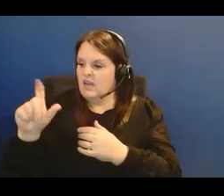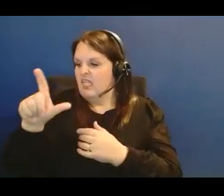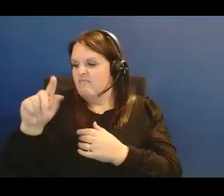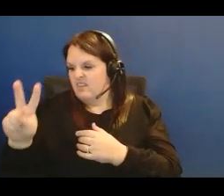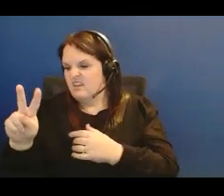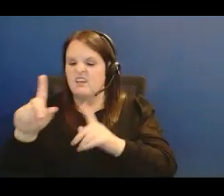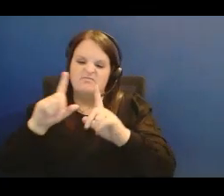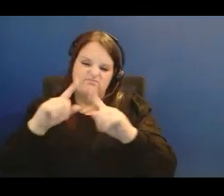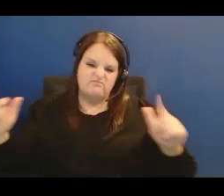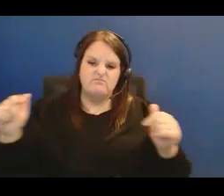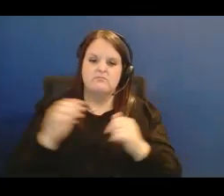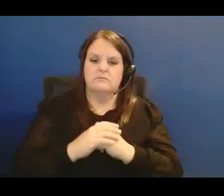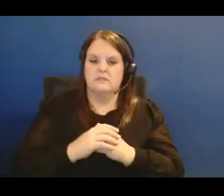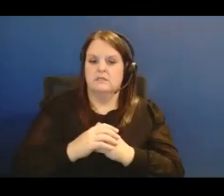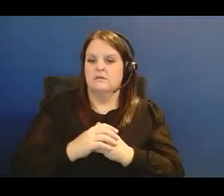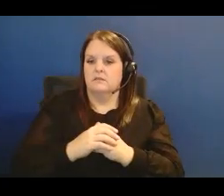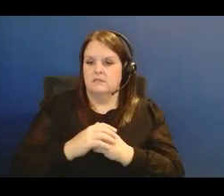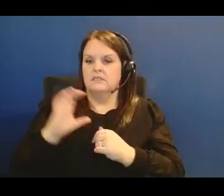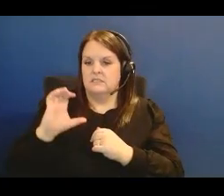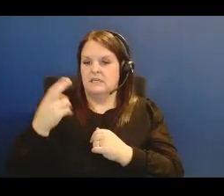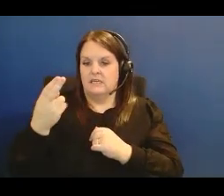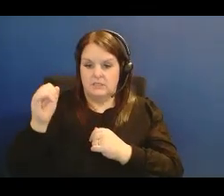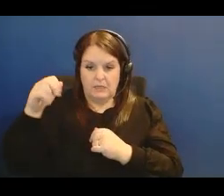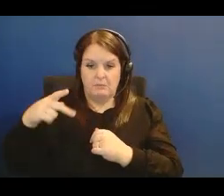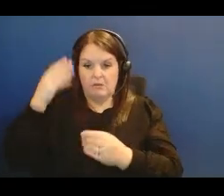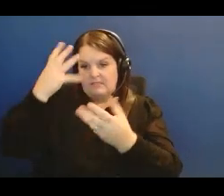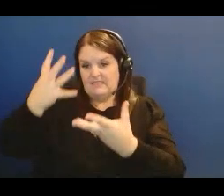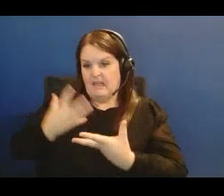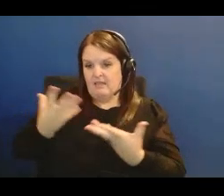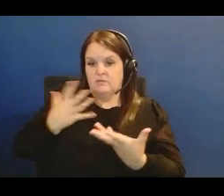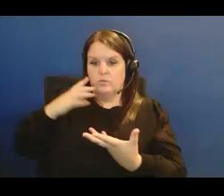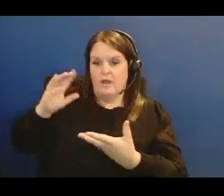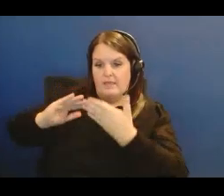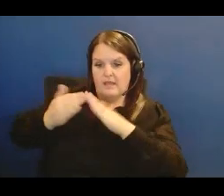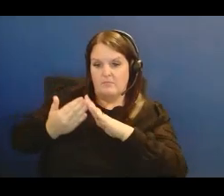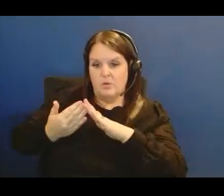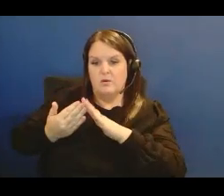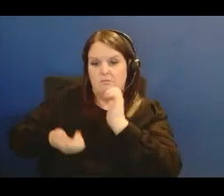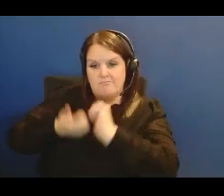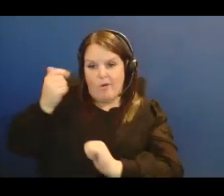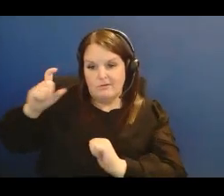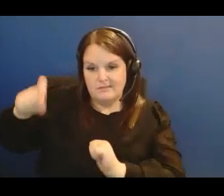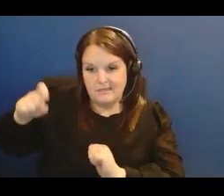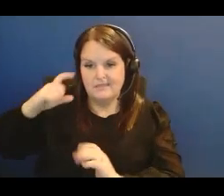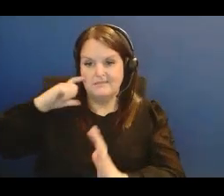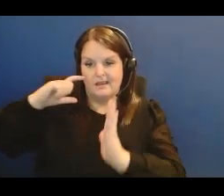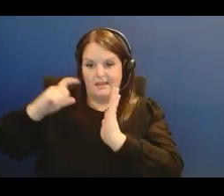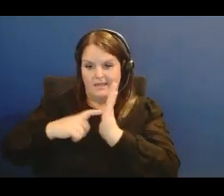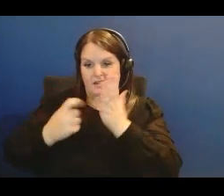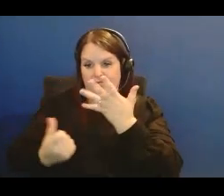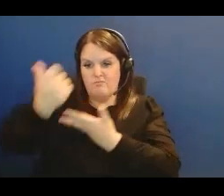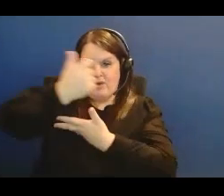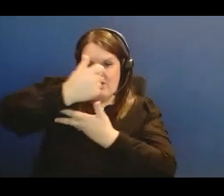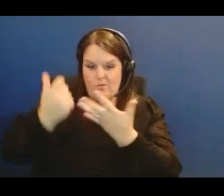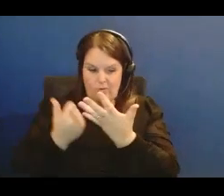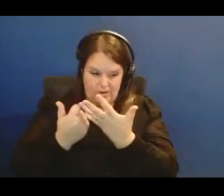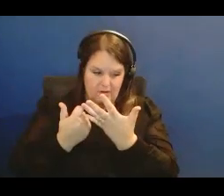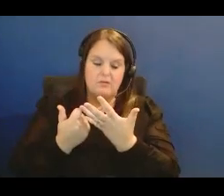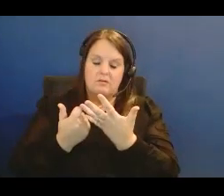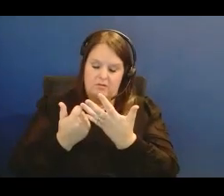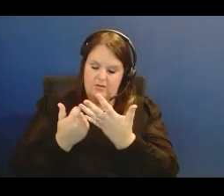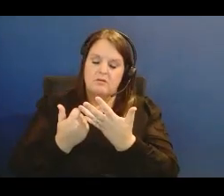The CHIP tells us what the community needs most and identifies the priority health areas we